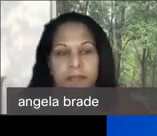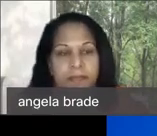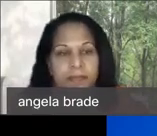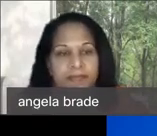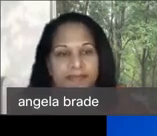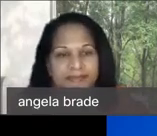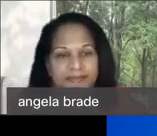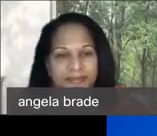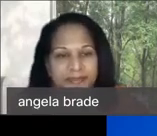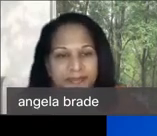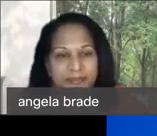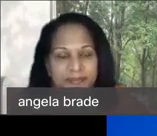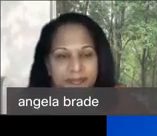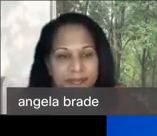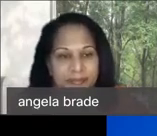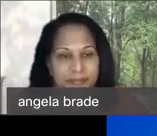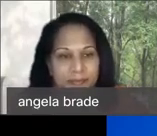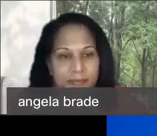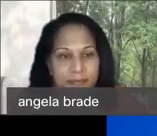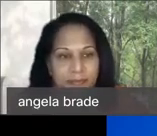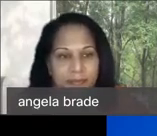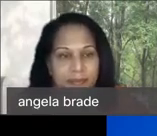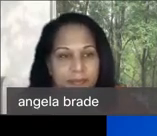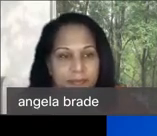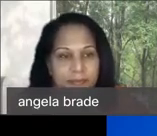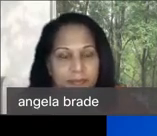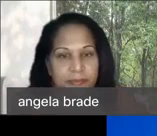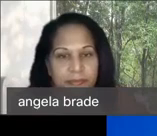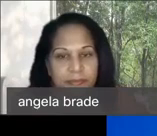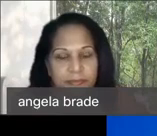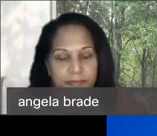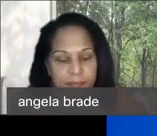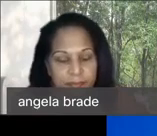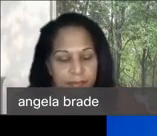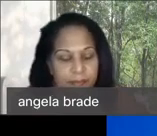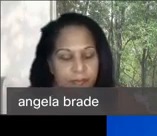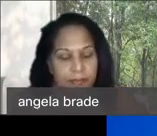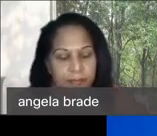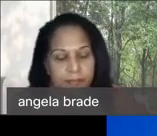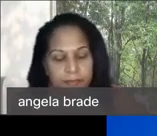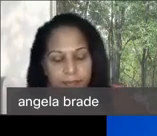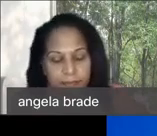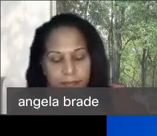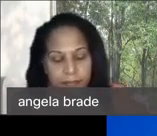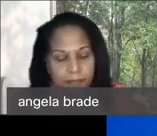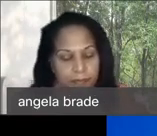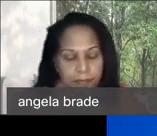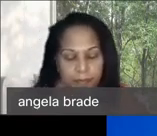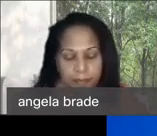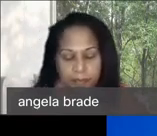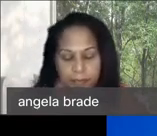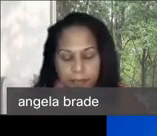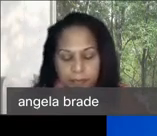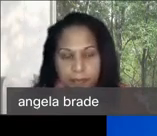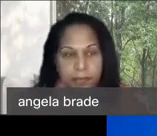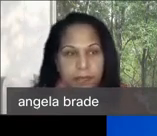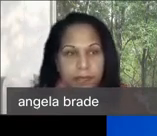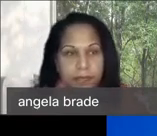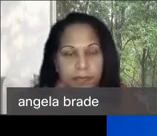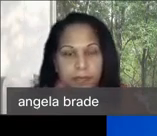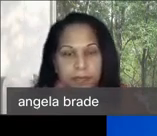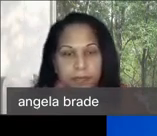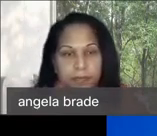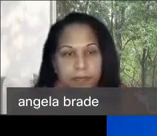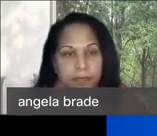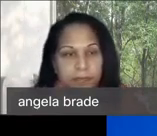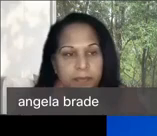much for the opportunity to present preliminary information today on the Downtown Columbia Branch project. Backed by our